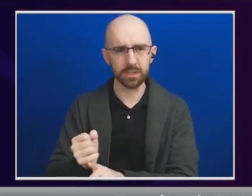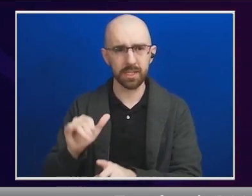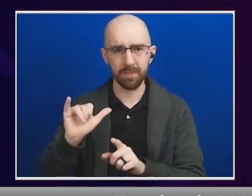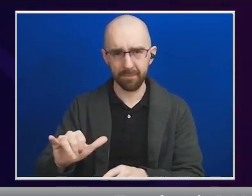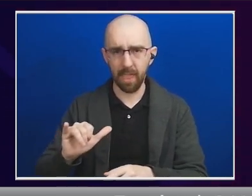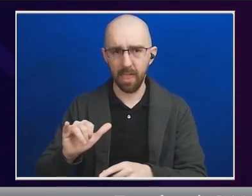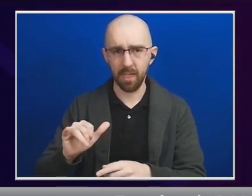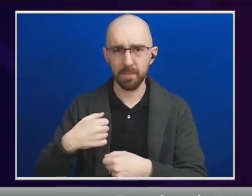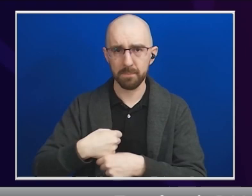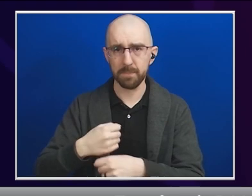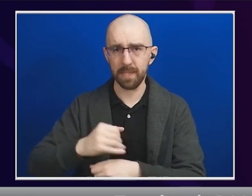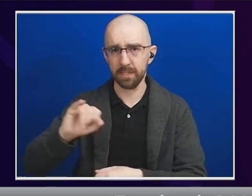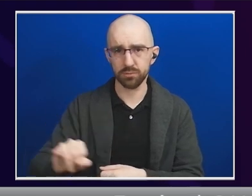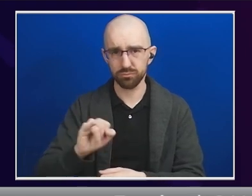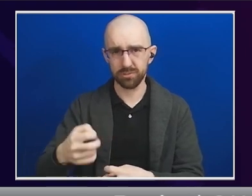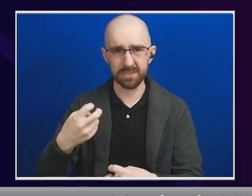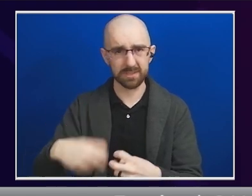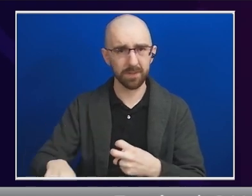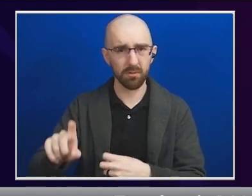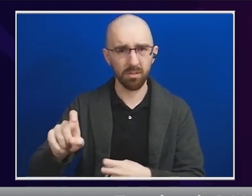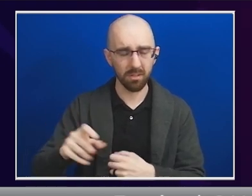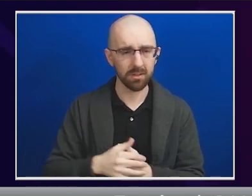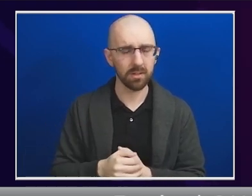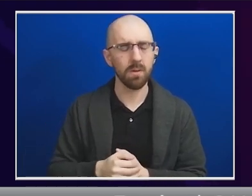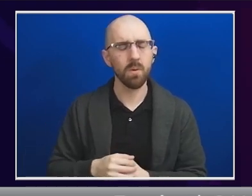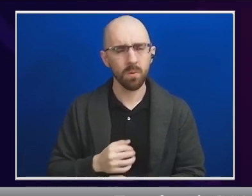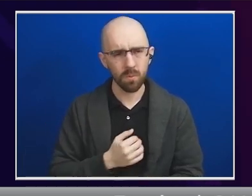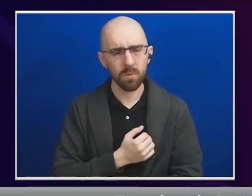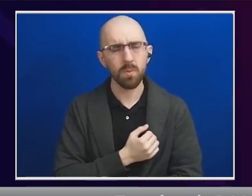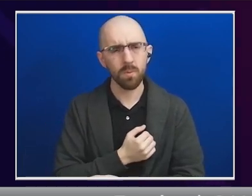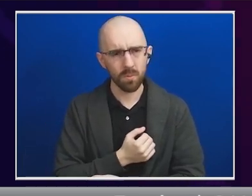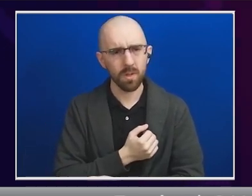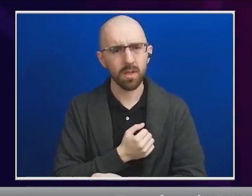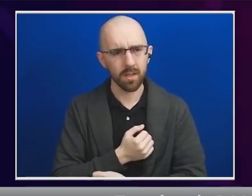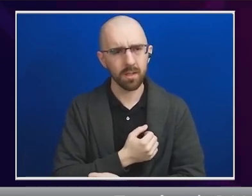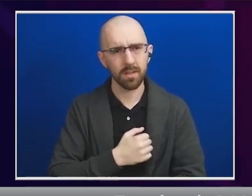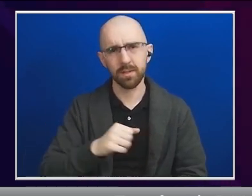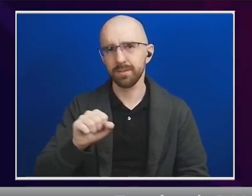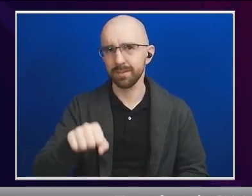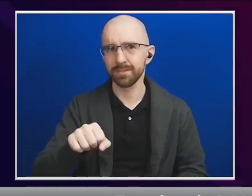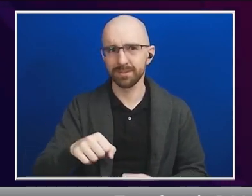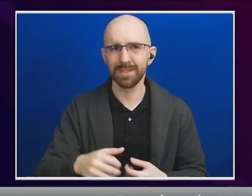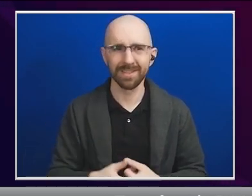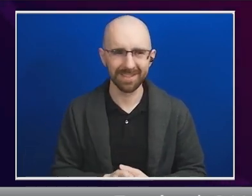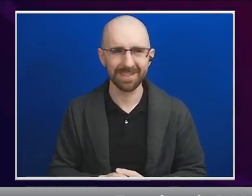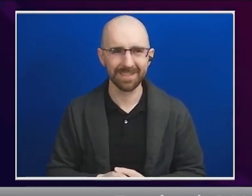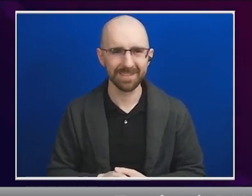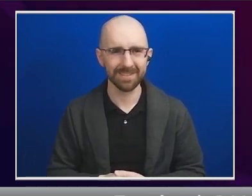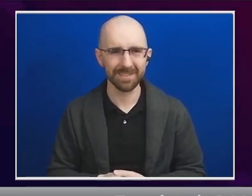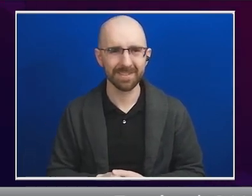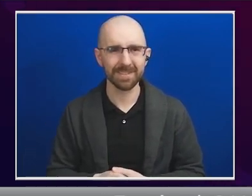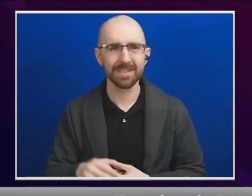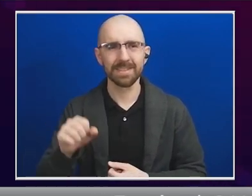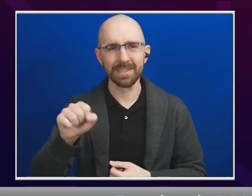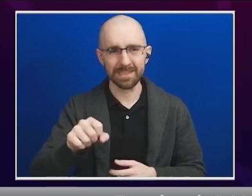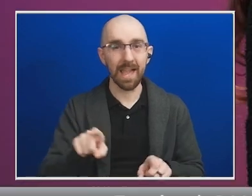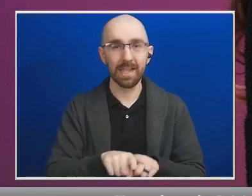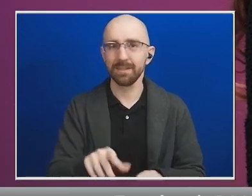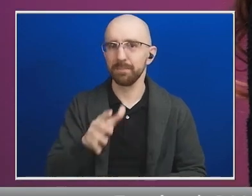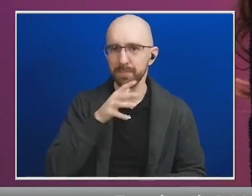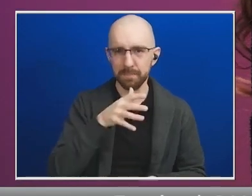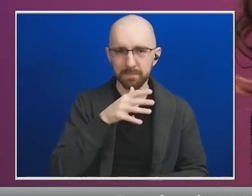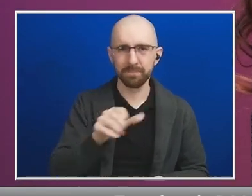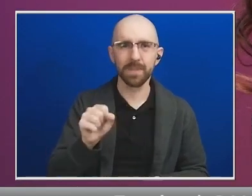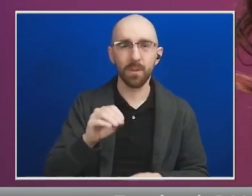insurance difficult? Ooh. Yes. Good question. Yes, as a mom. So when Miles was